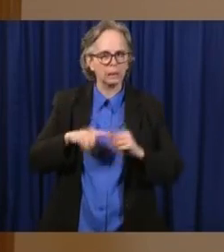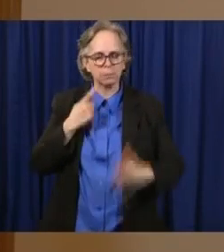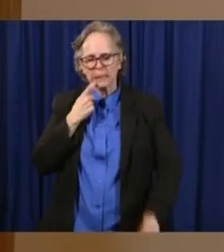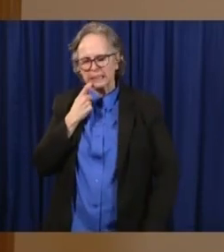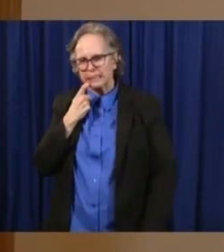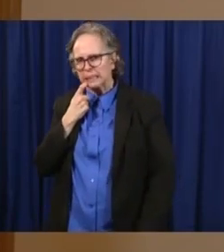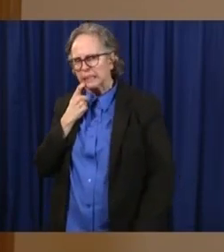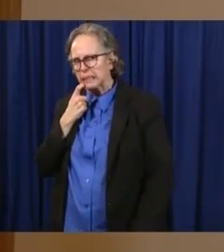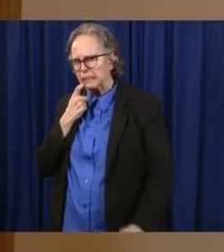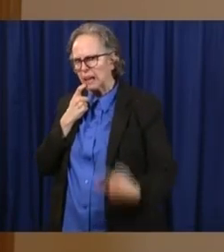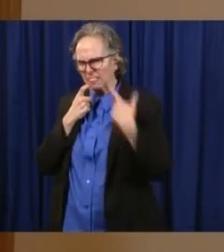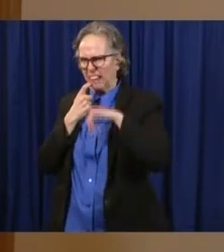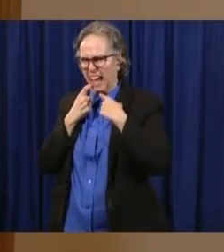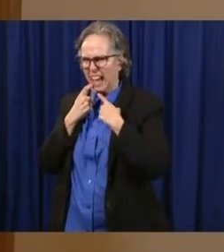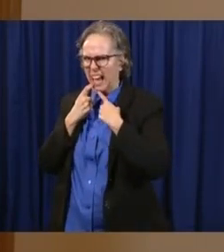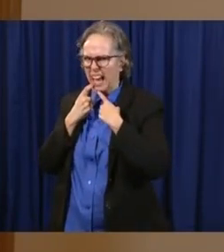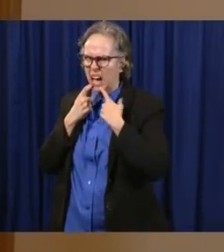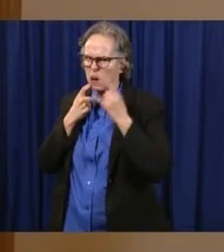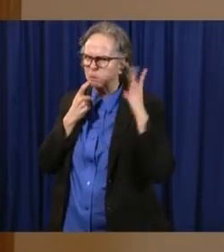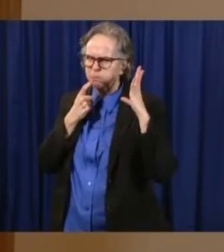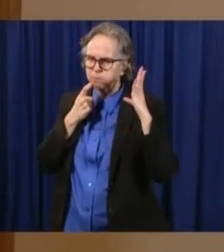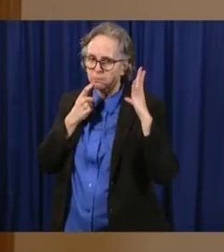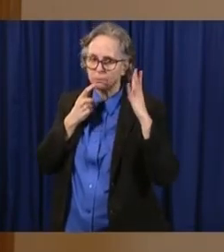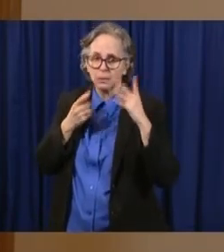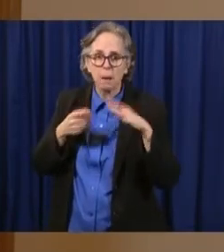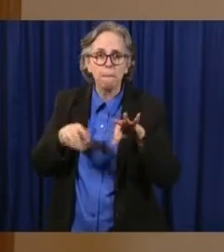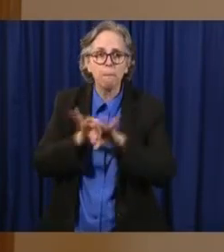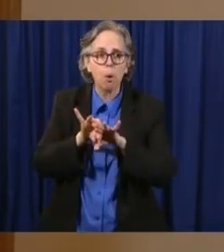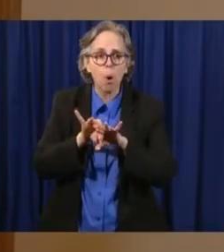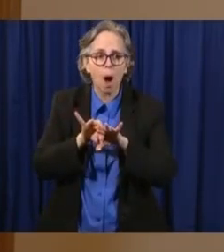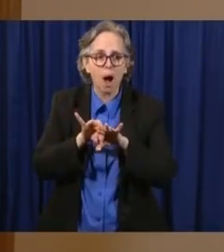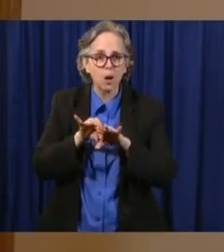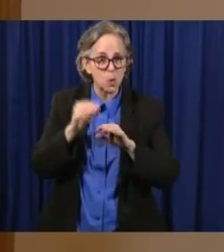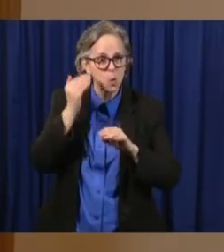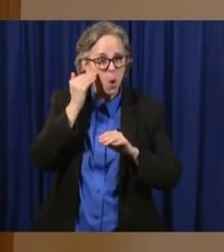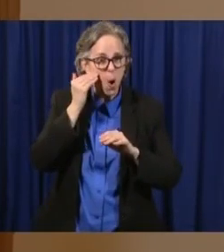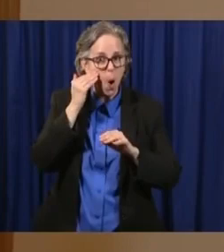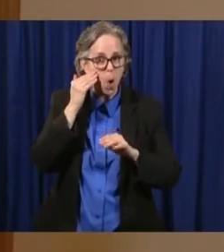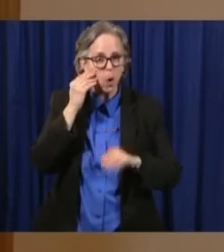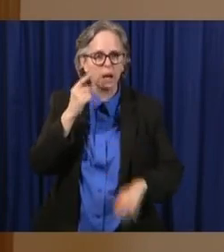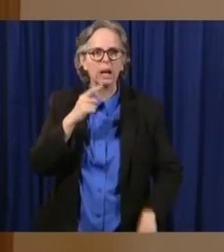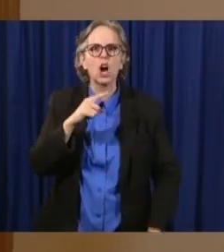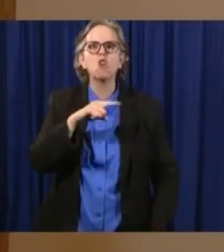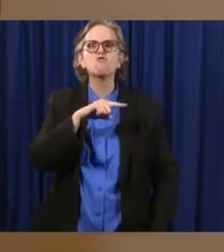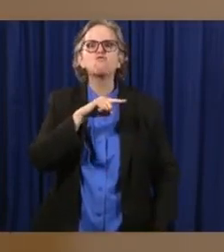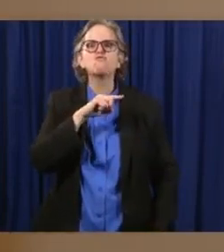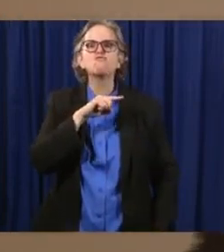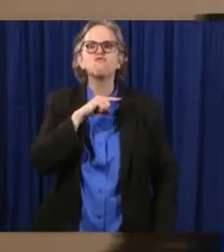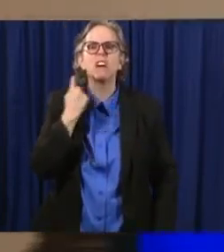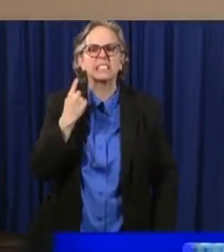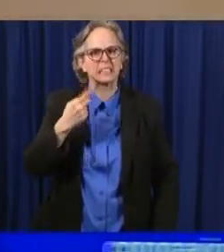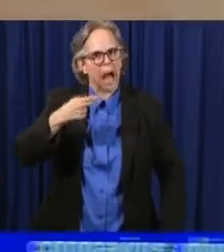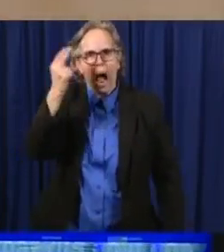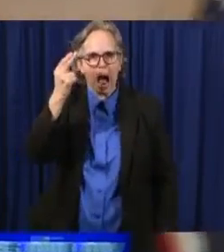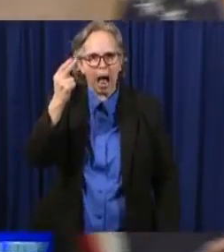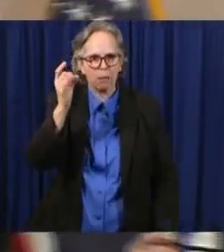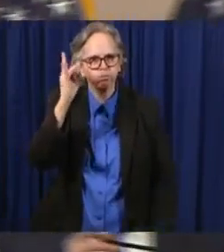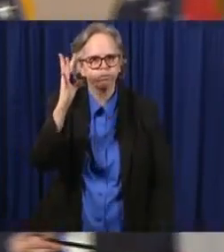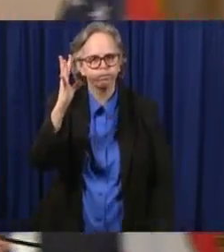that. But this is important to know that it is a risk factor. Thank you. Thank you very much.